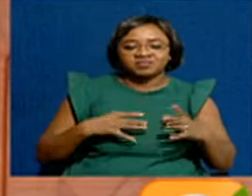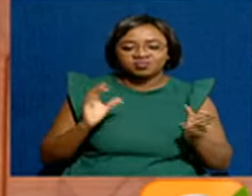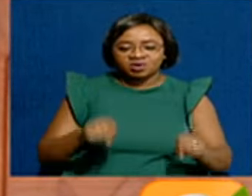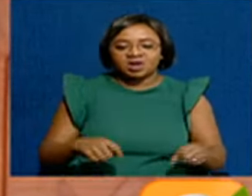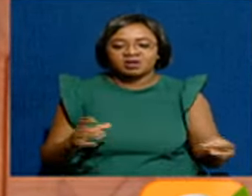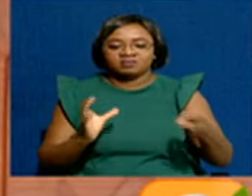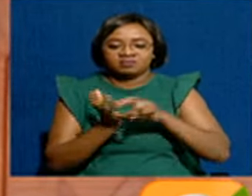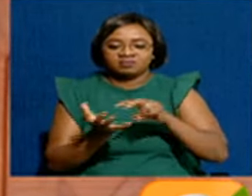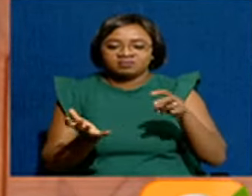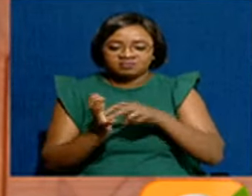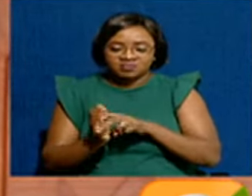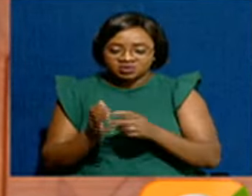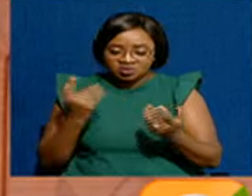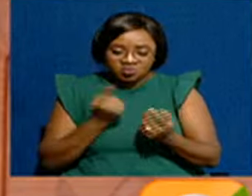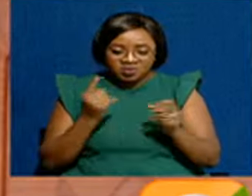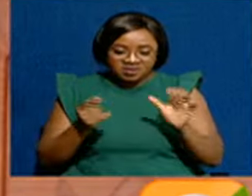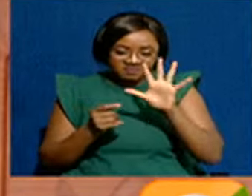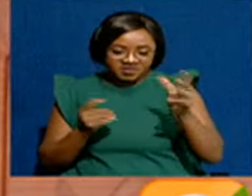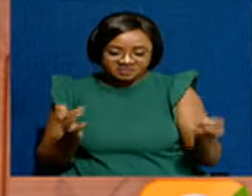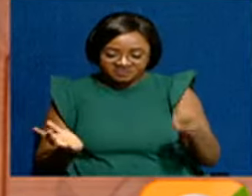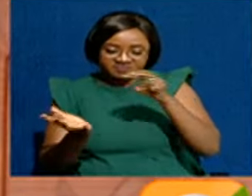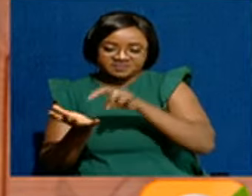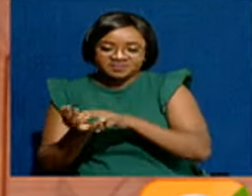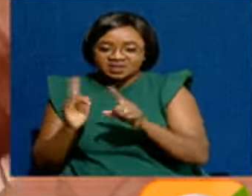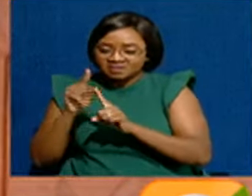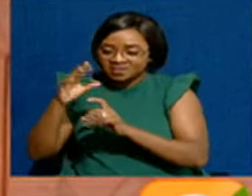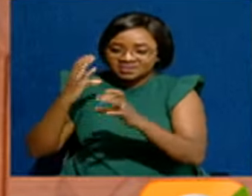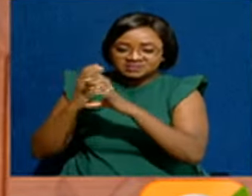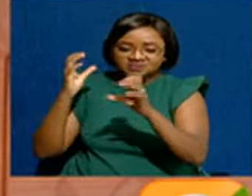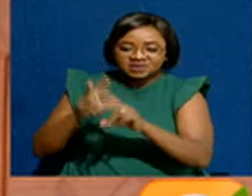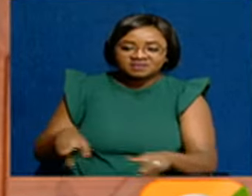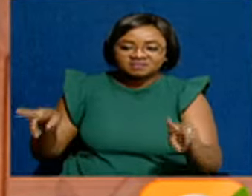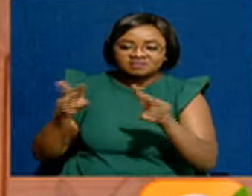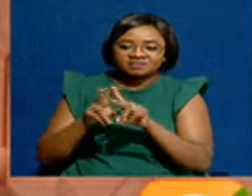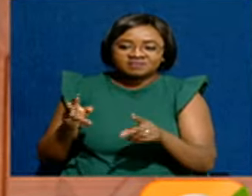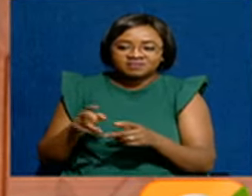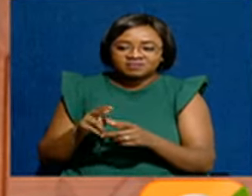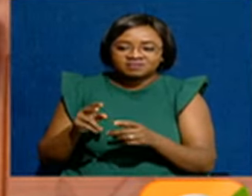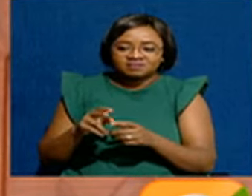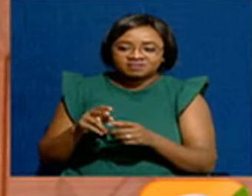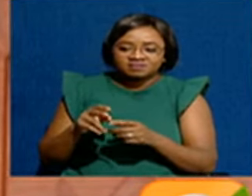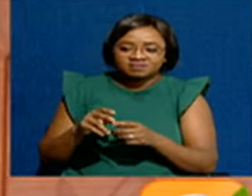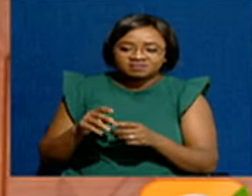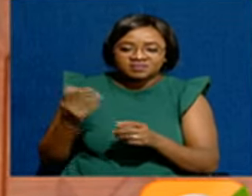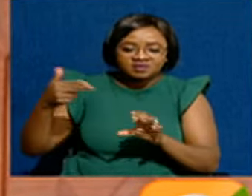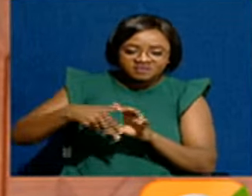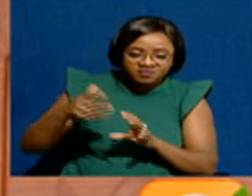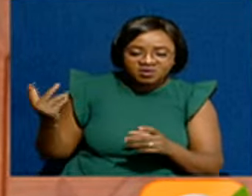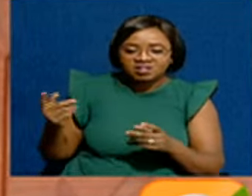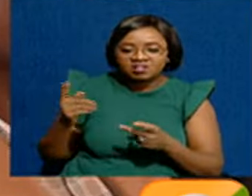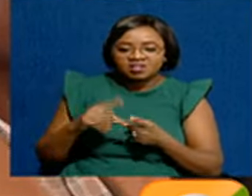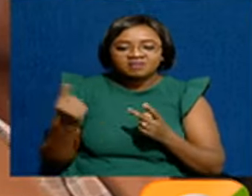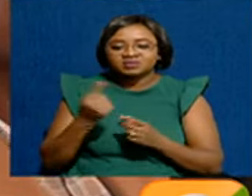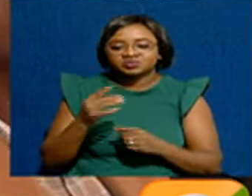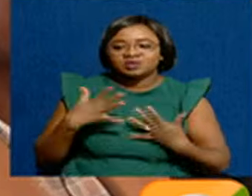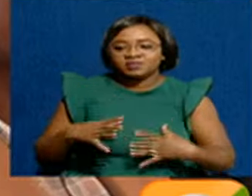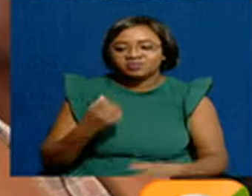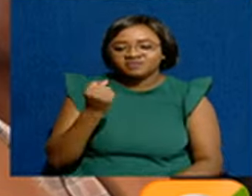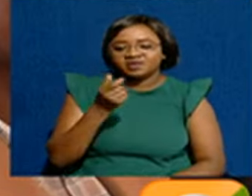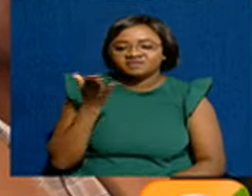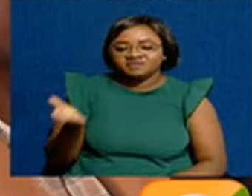you are carrying 5 people in a bus that already costs you, you already have hired a driver, you have put fuel, but you're only carrying 5